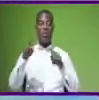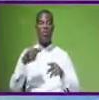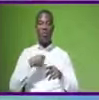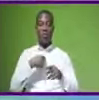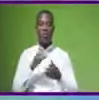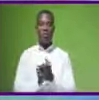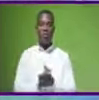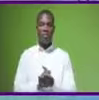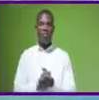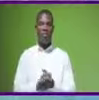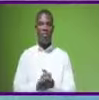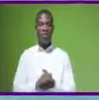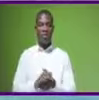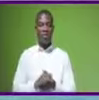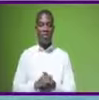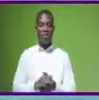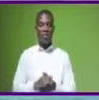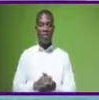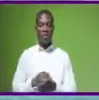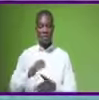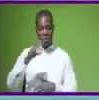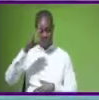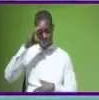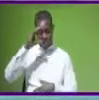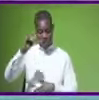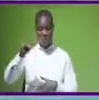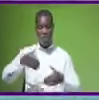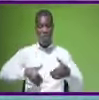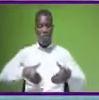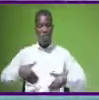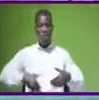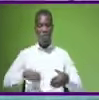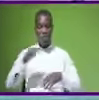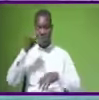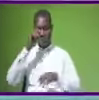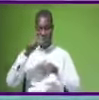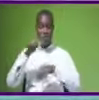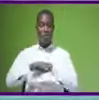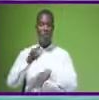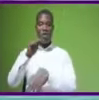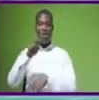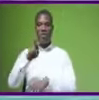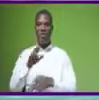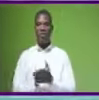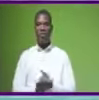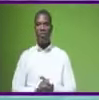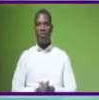I be a brand to a be man no beer because of the TV so